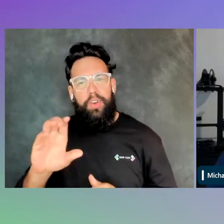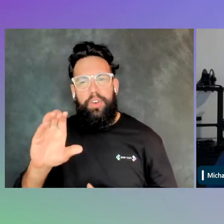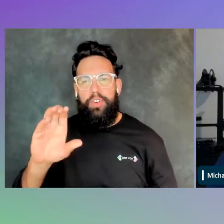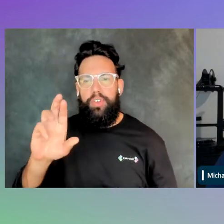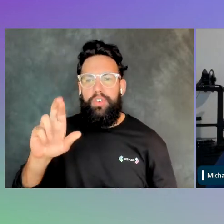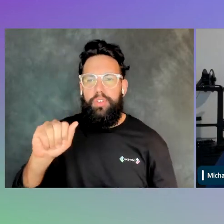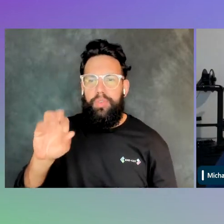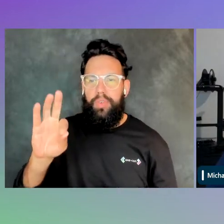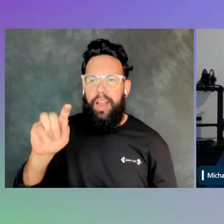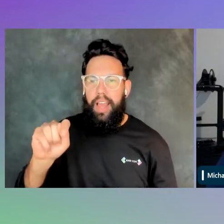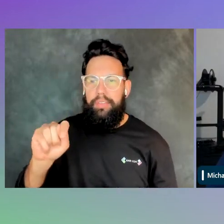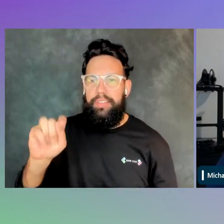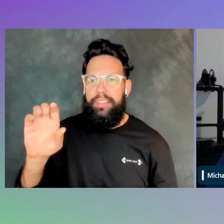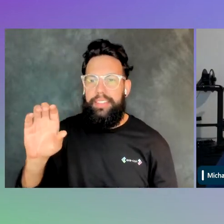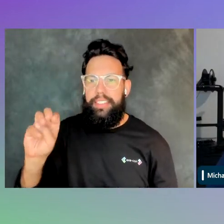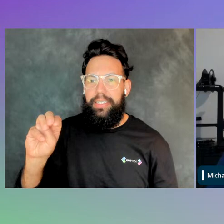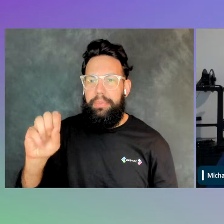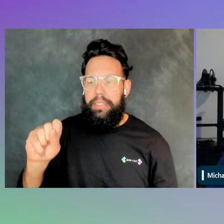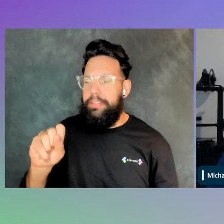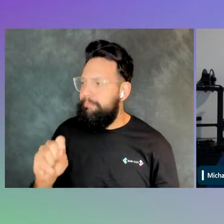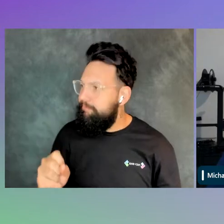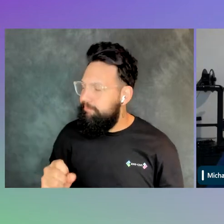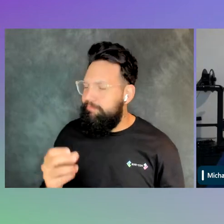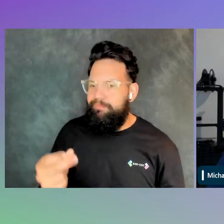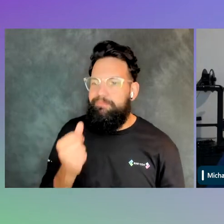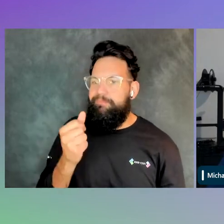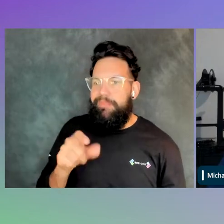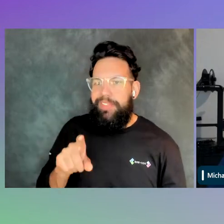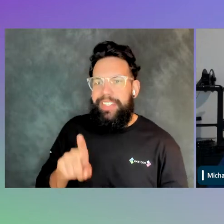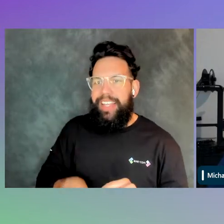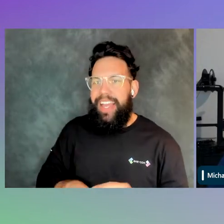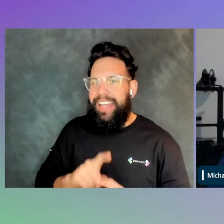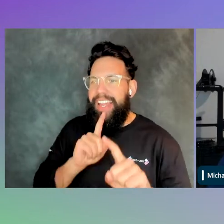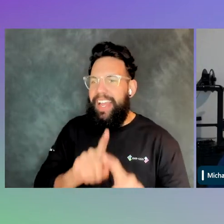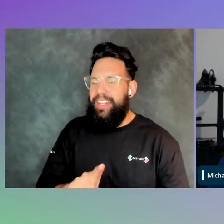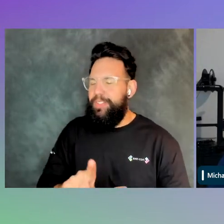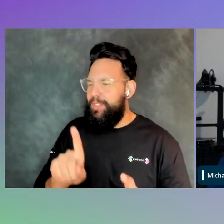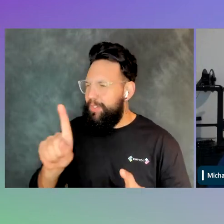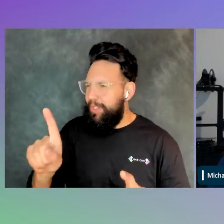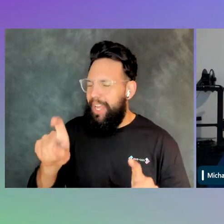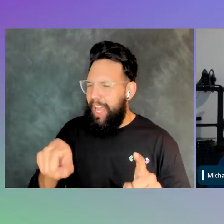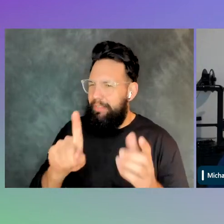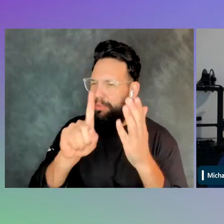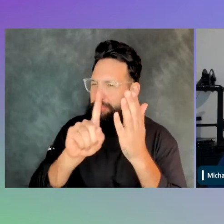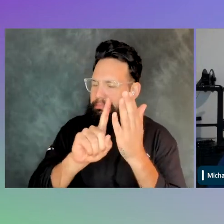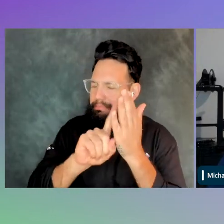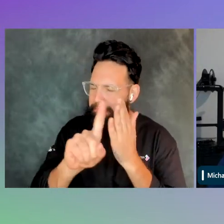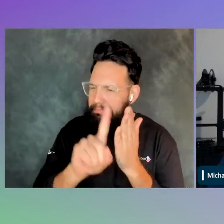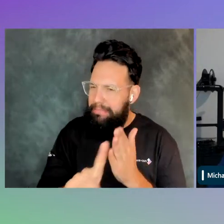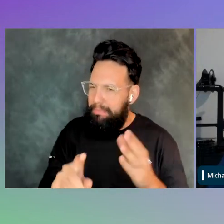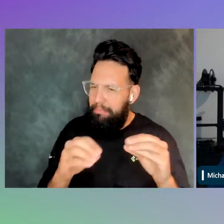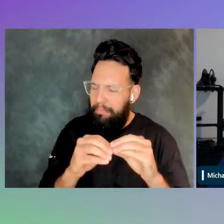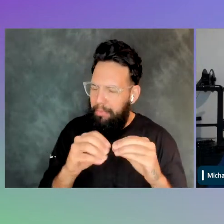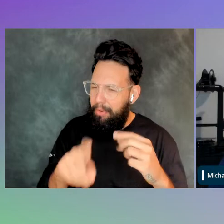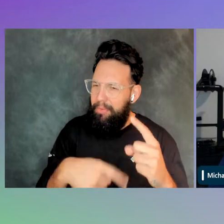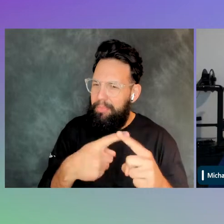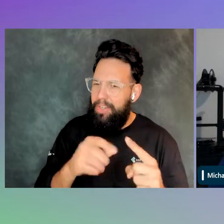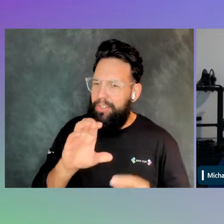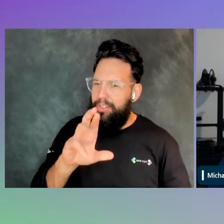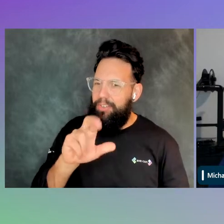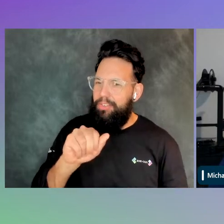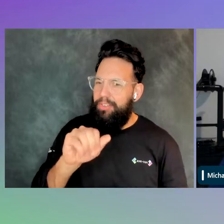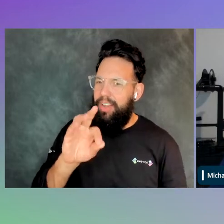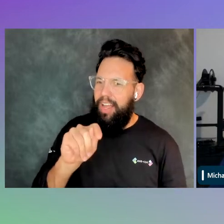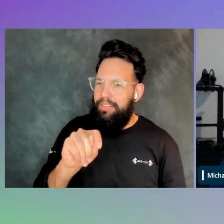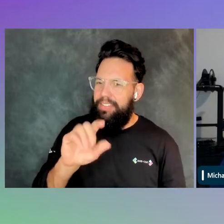I cannot answer that one at the moment because I have to look into Craft CMS to know a bit more. But